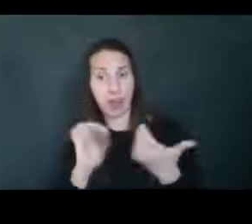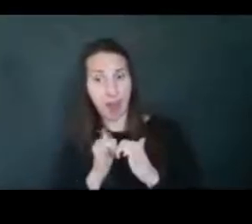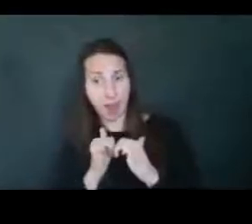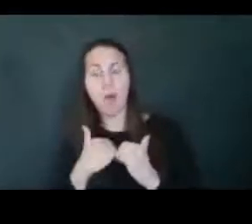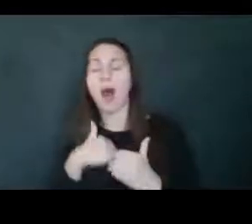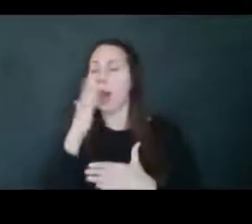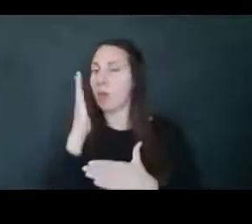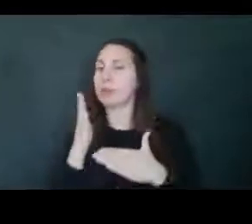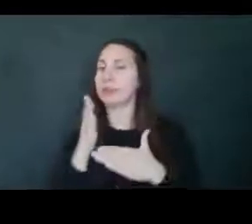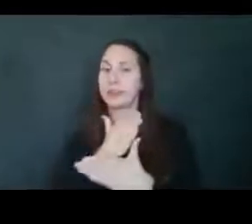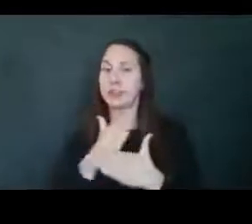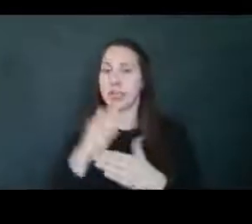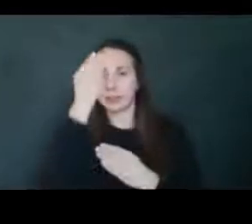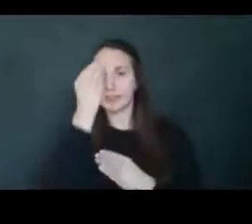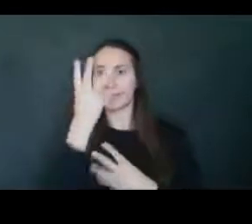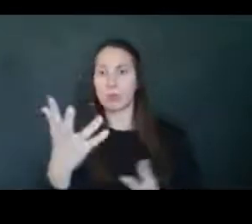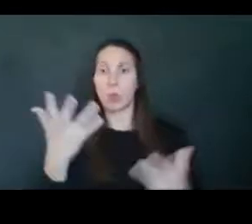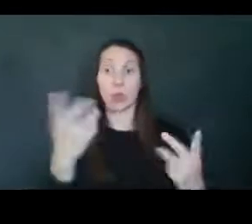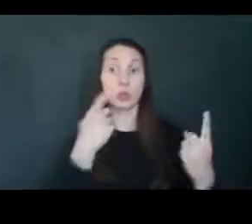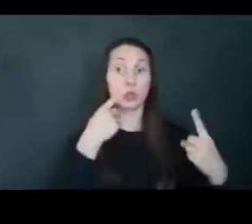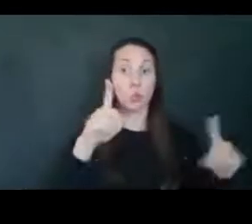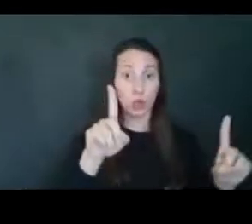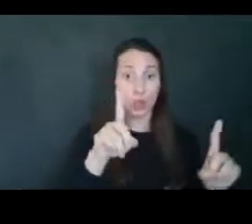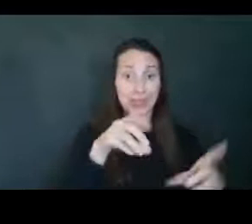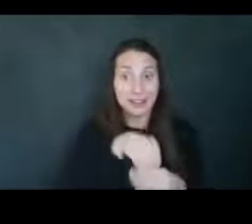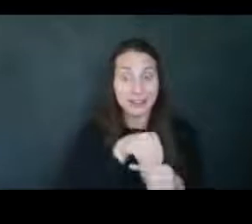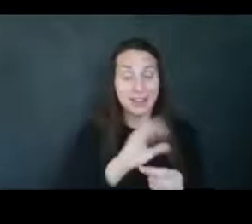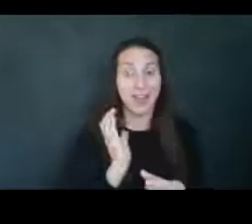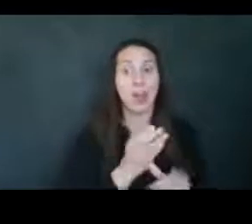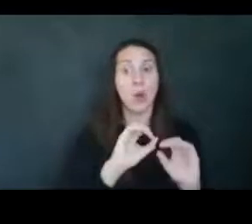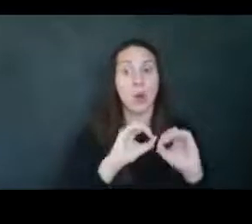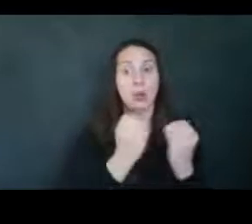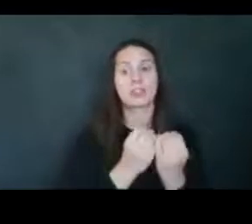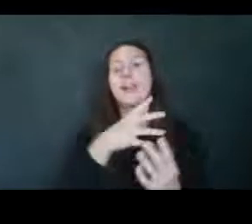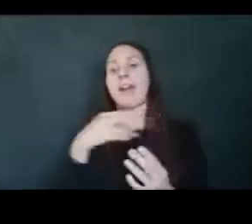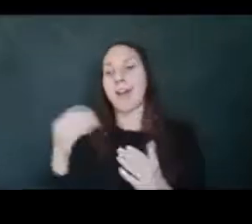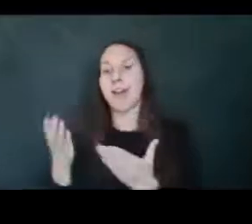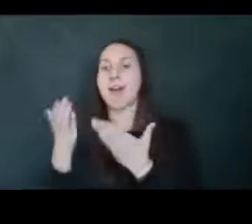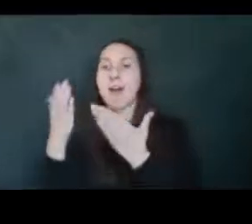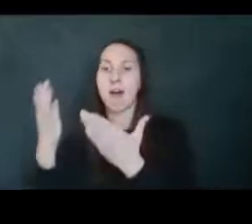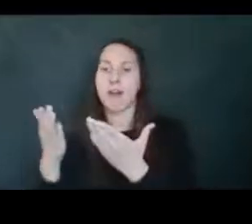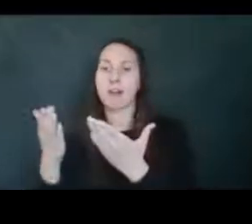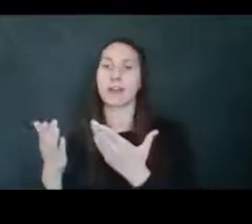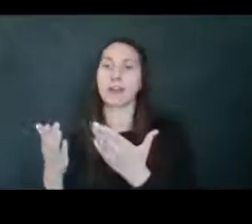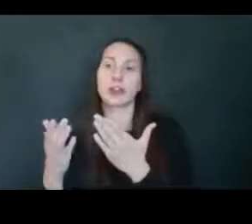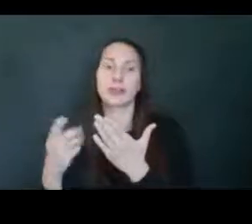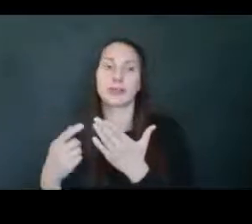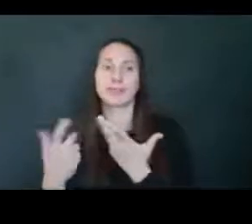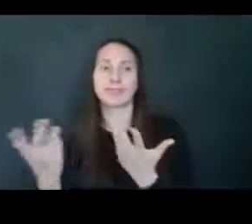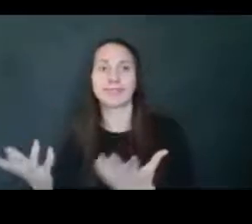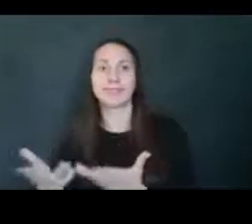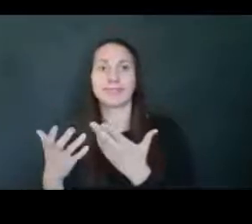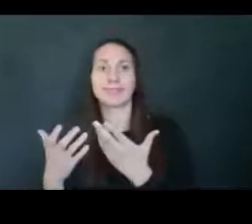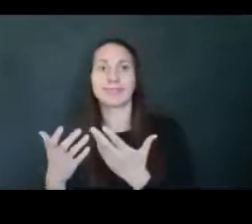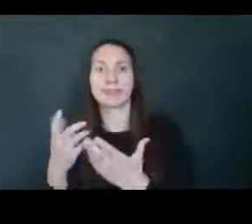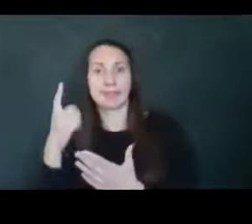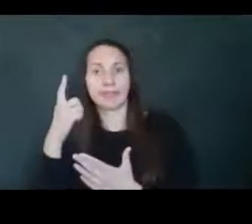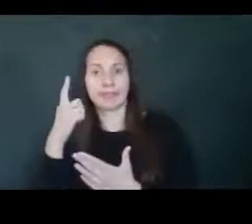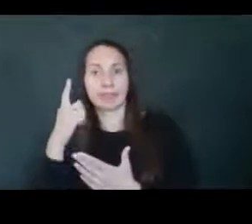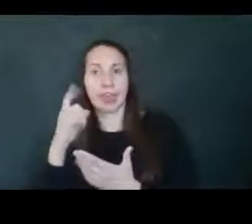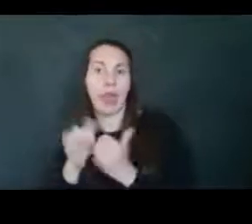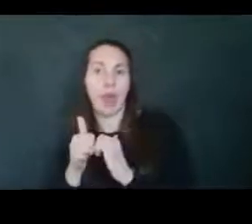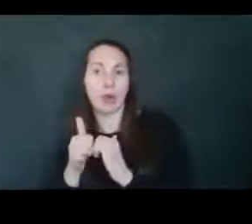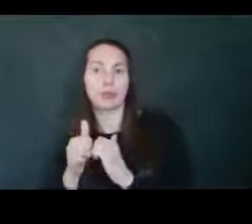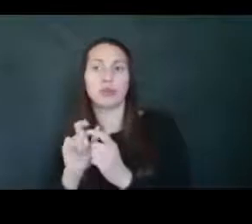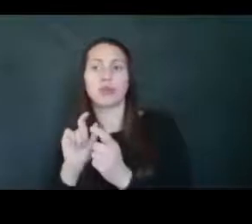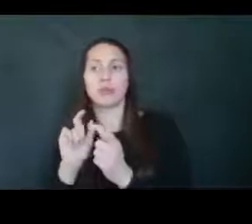working within our organization and offer suggestions on how to advance inclusion in your organization. Next slide,